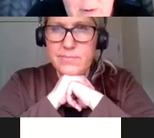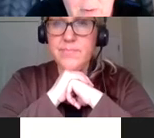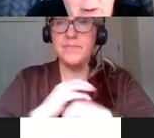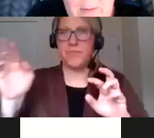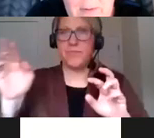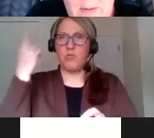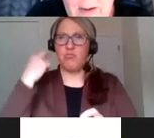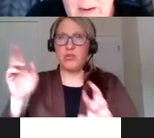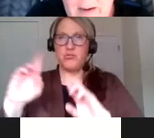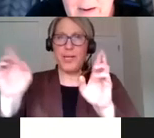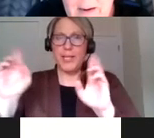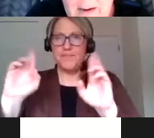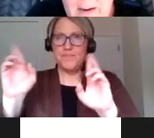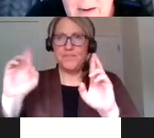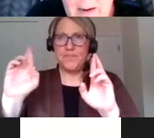I'm not sure why it was doing that.